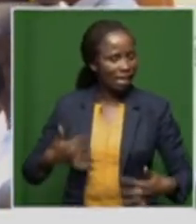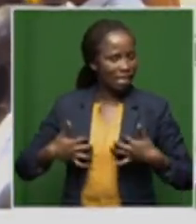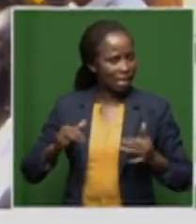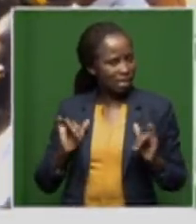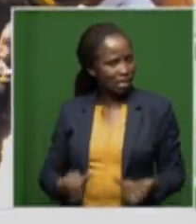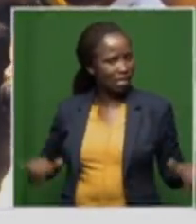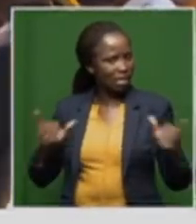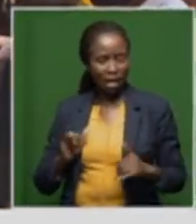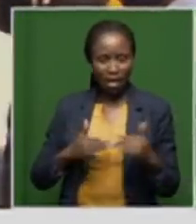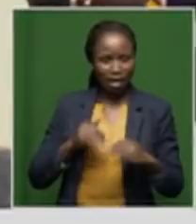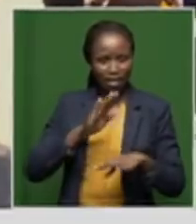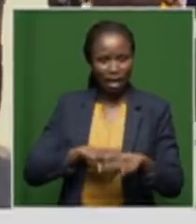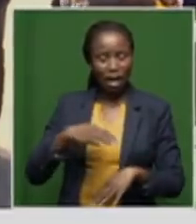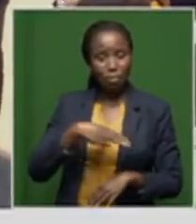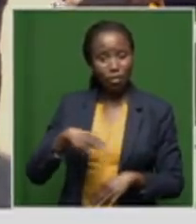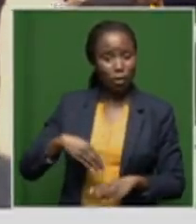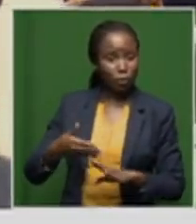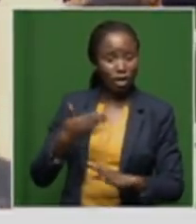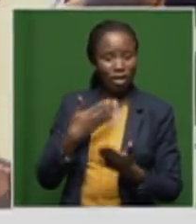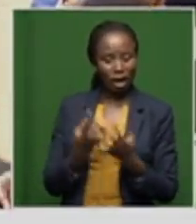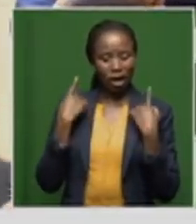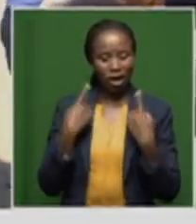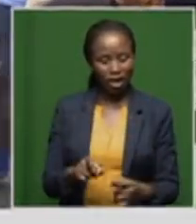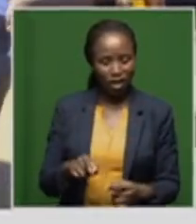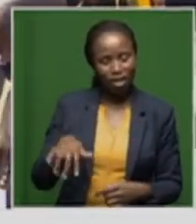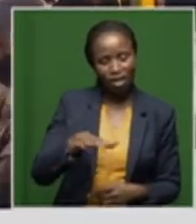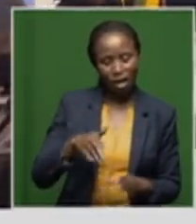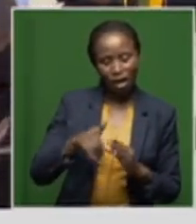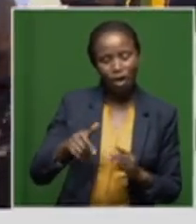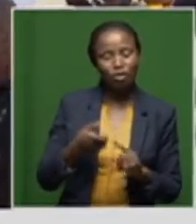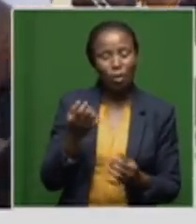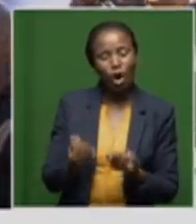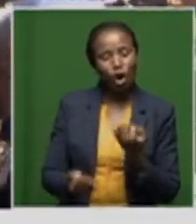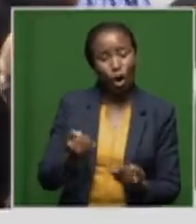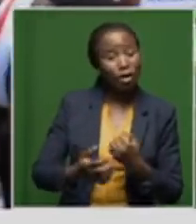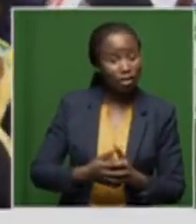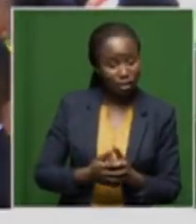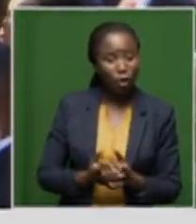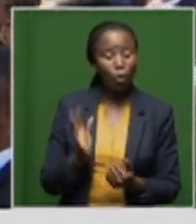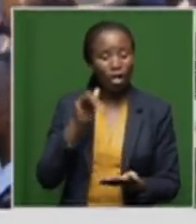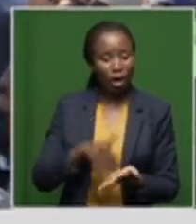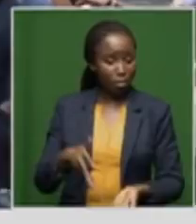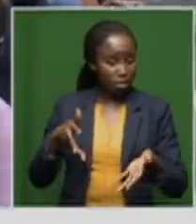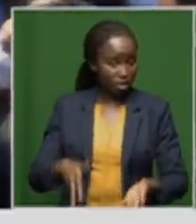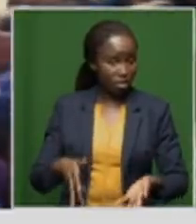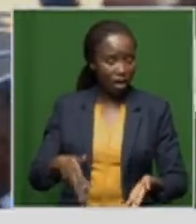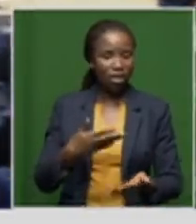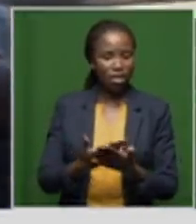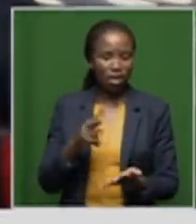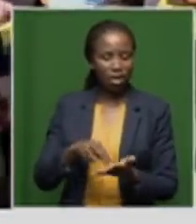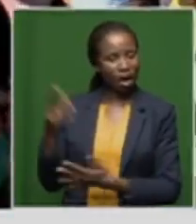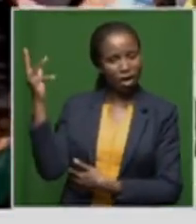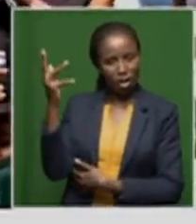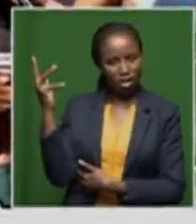any minute now the former president will be making his way out of the court here to address